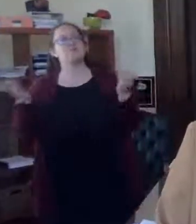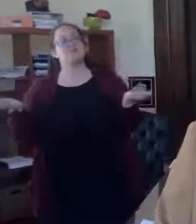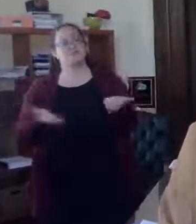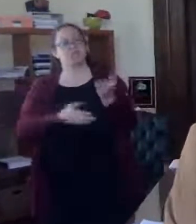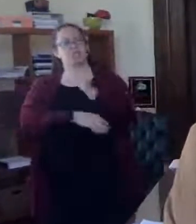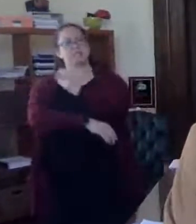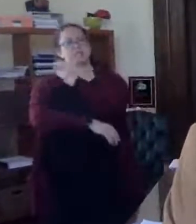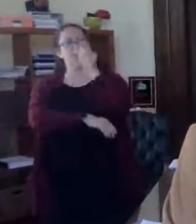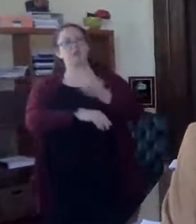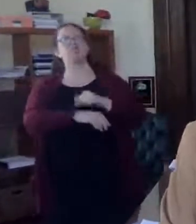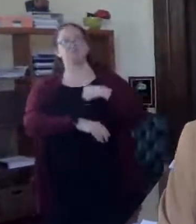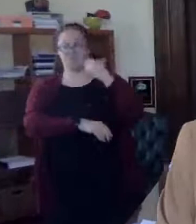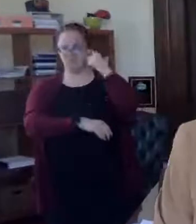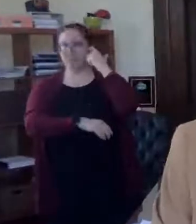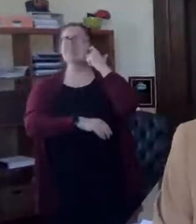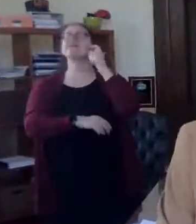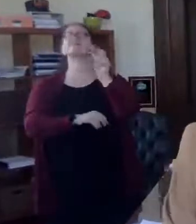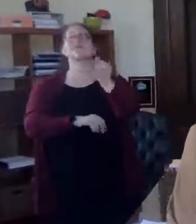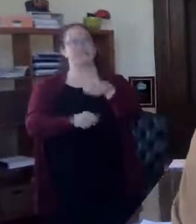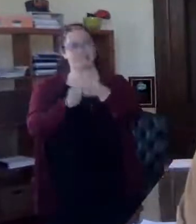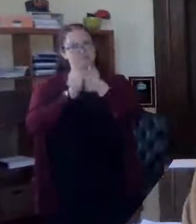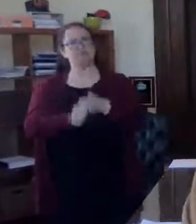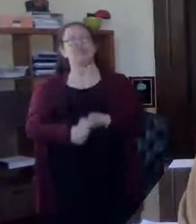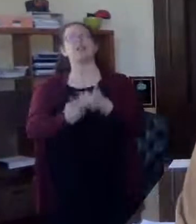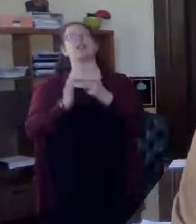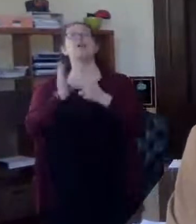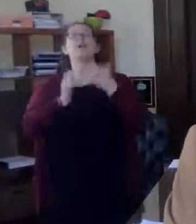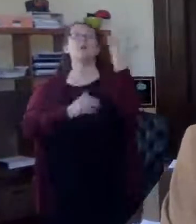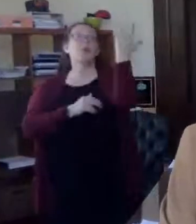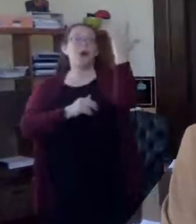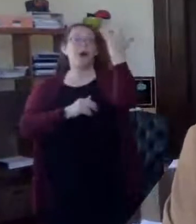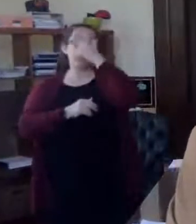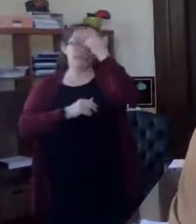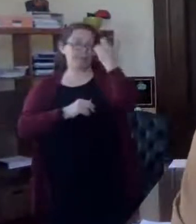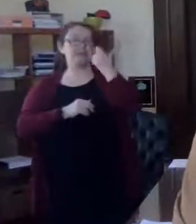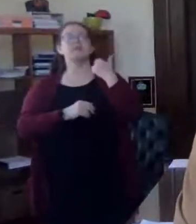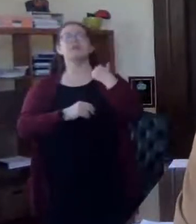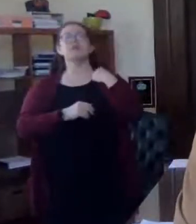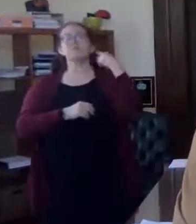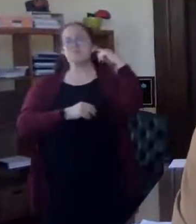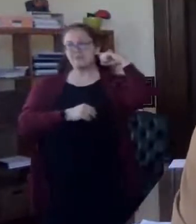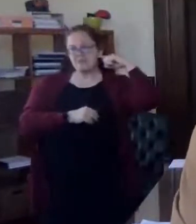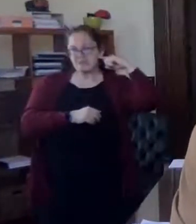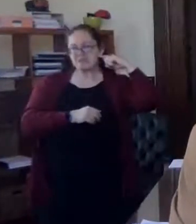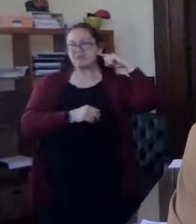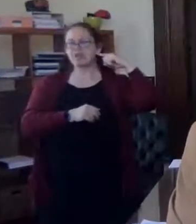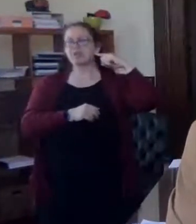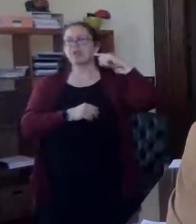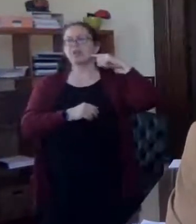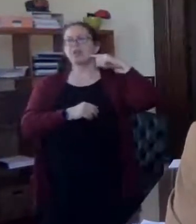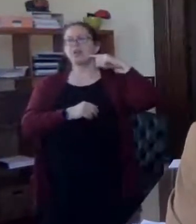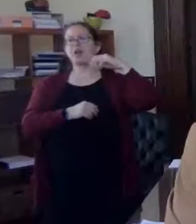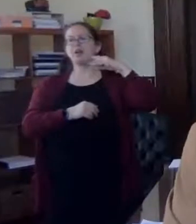have been listening to the orders. And I say that because, of course, I'm hearing from people on